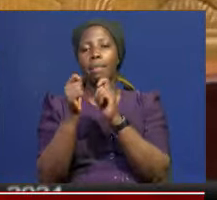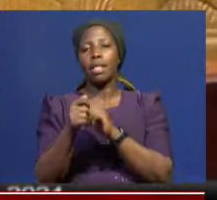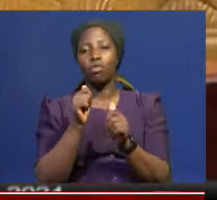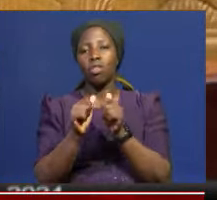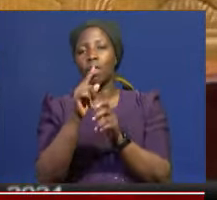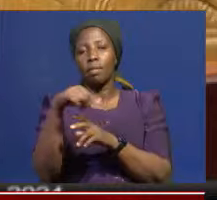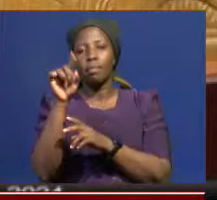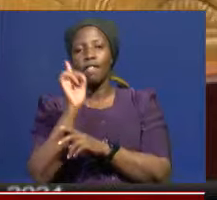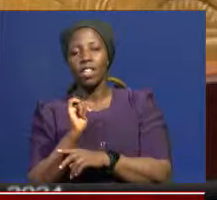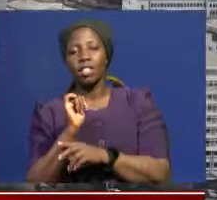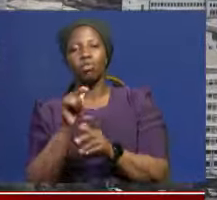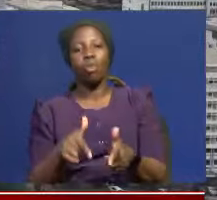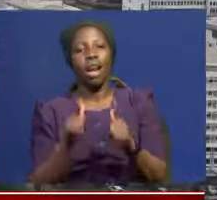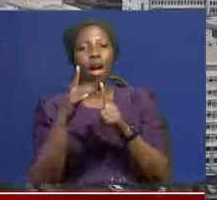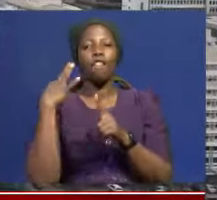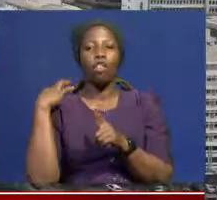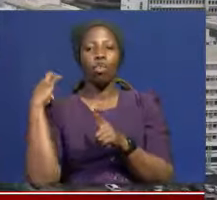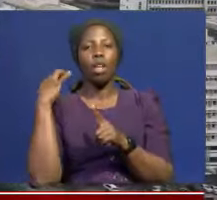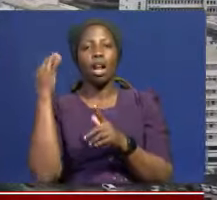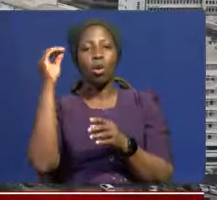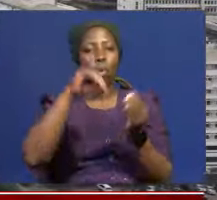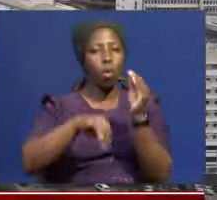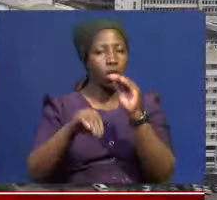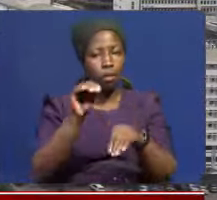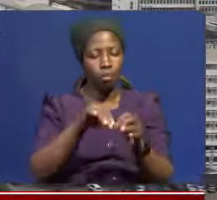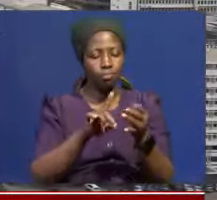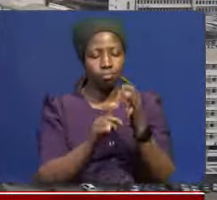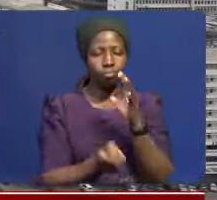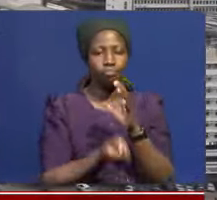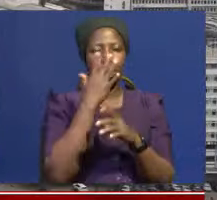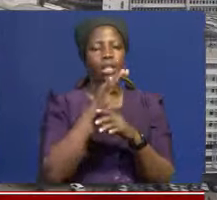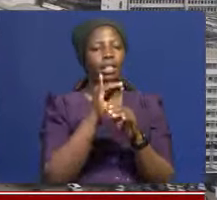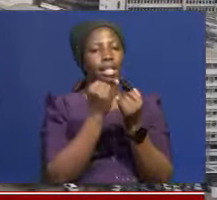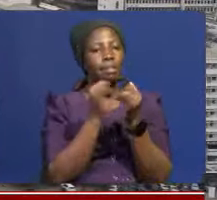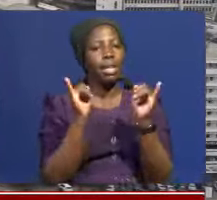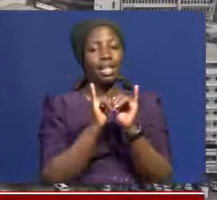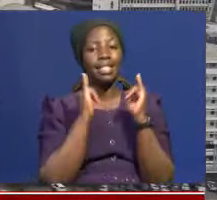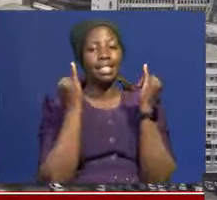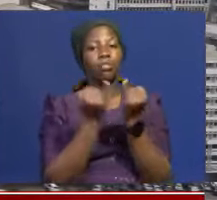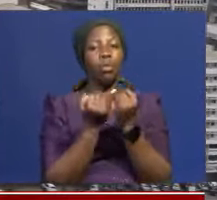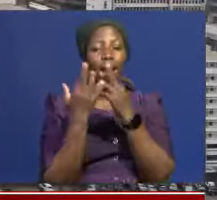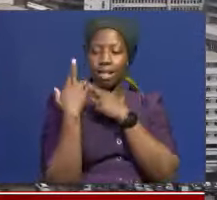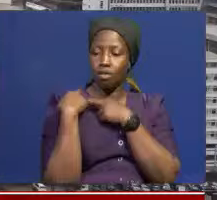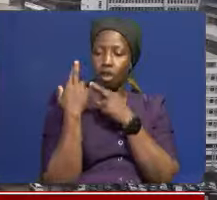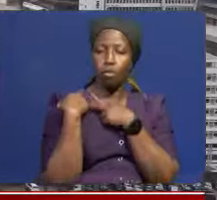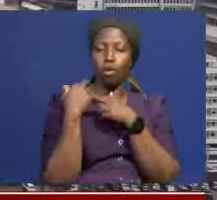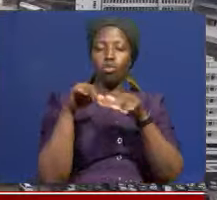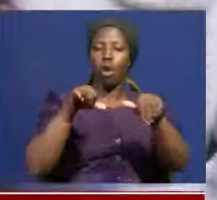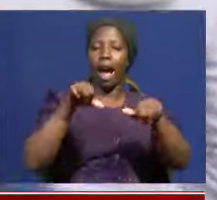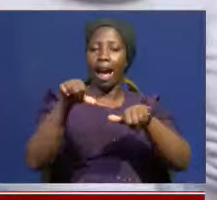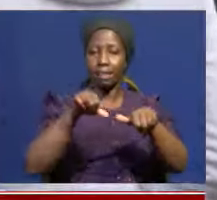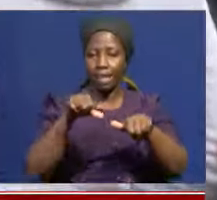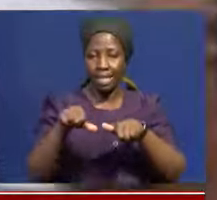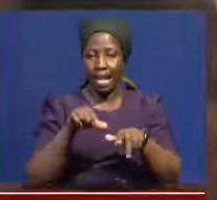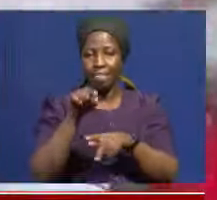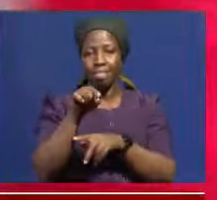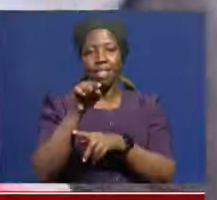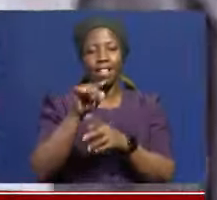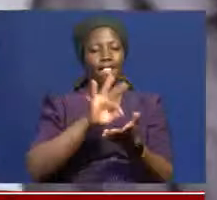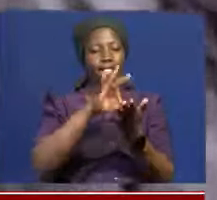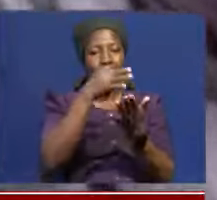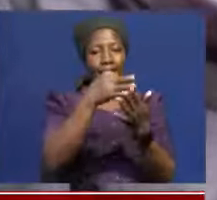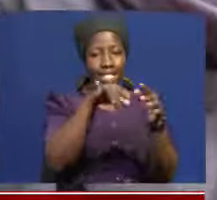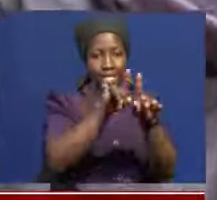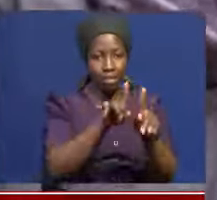provision to allow voluntary contributions, creation of an independent body to be mandated in administration of the levy, and sharing of the